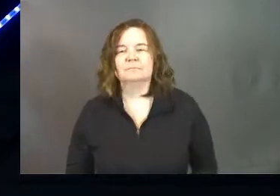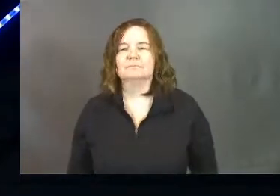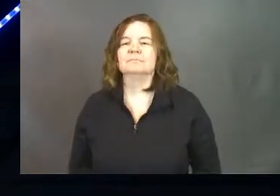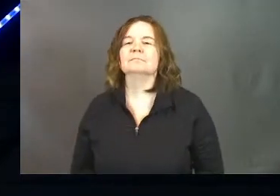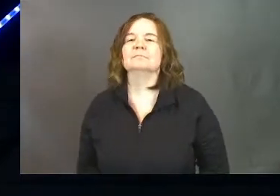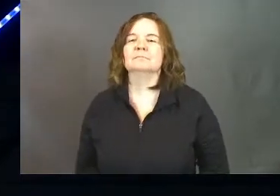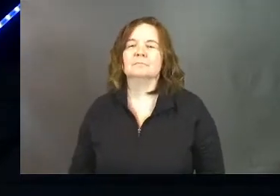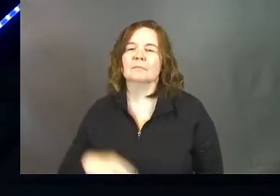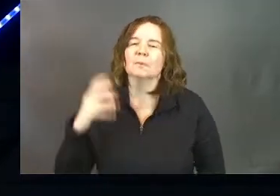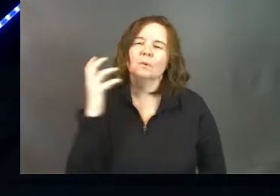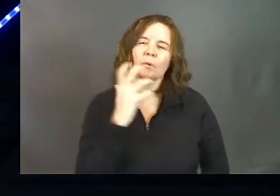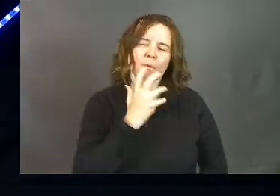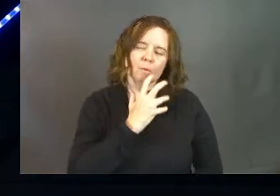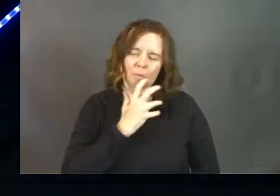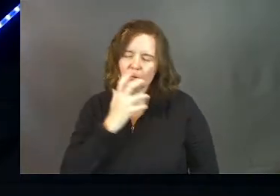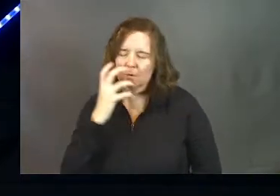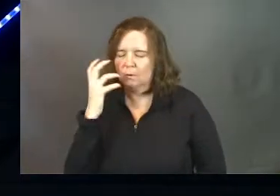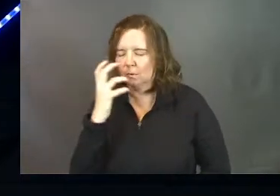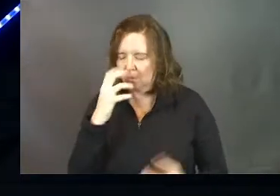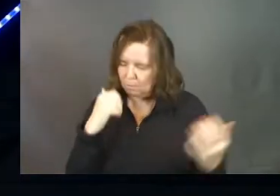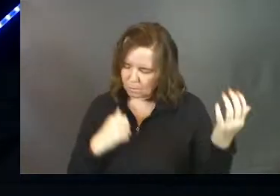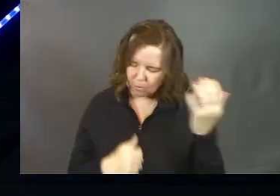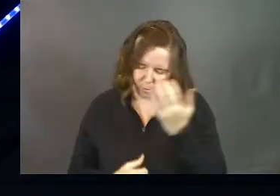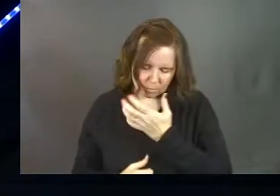oh, oh, oh.